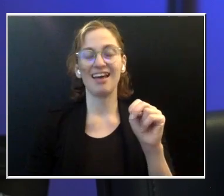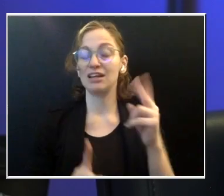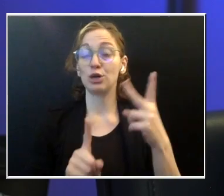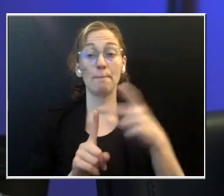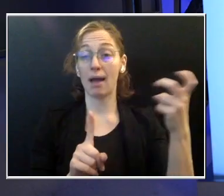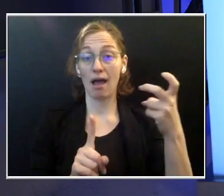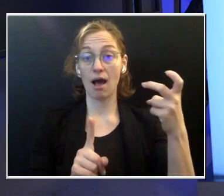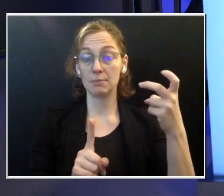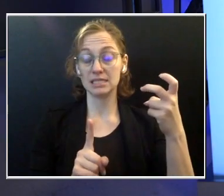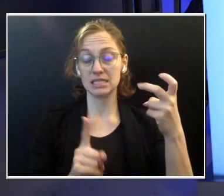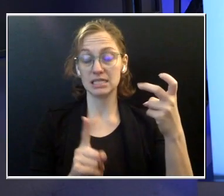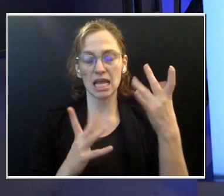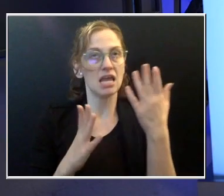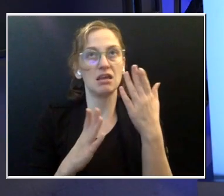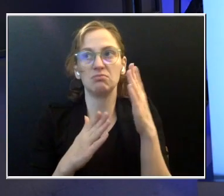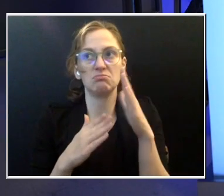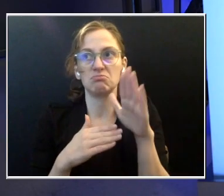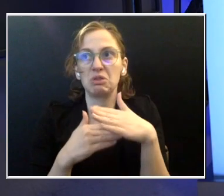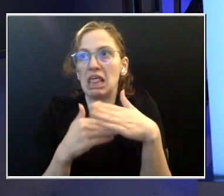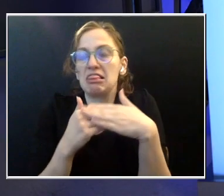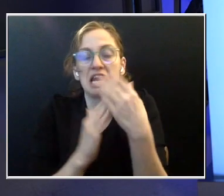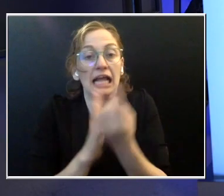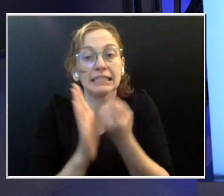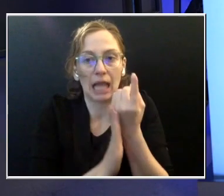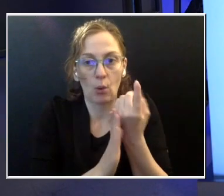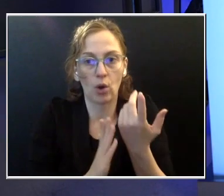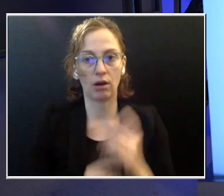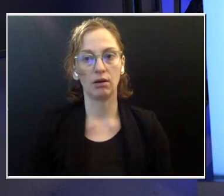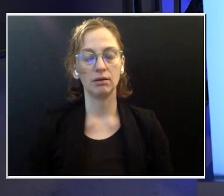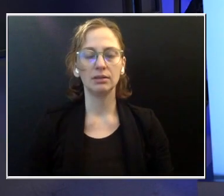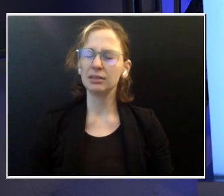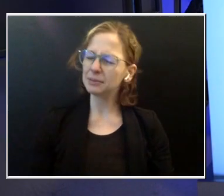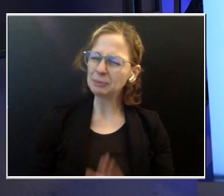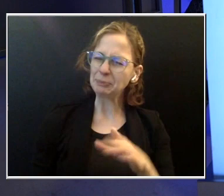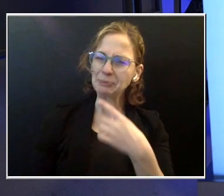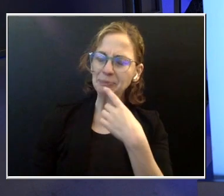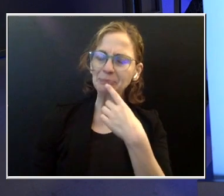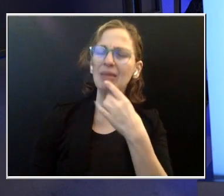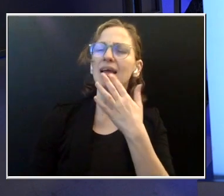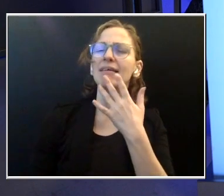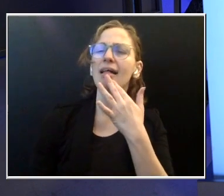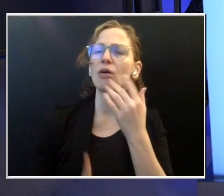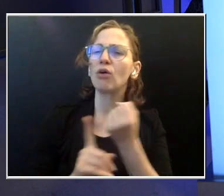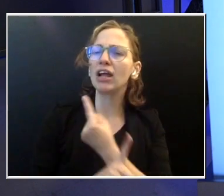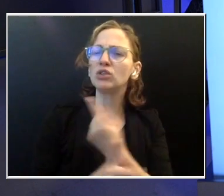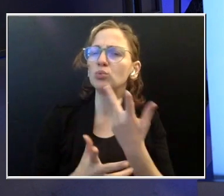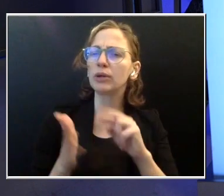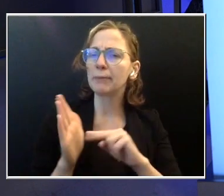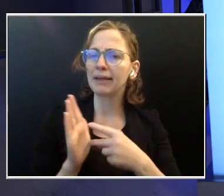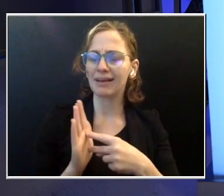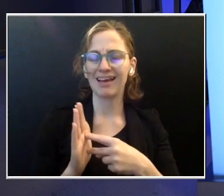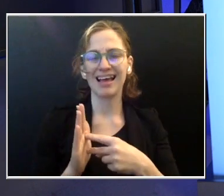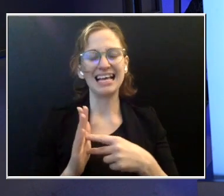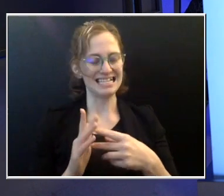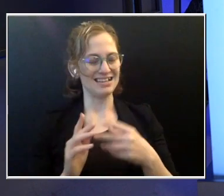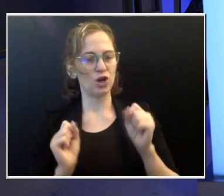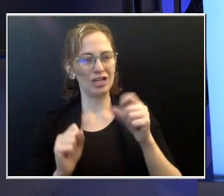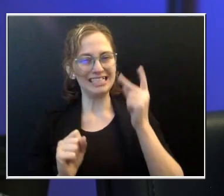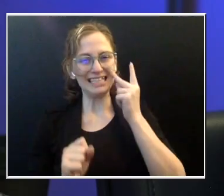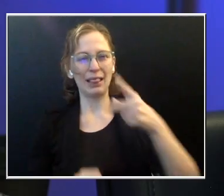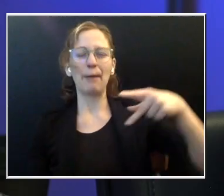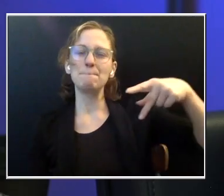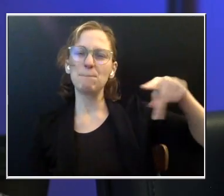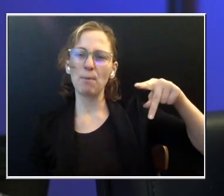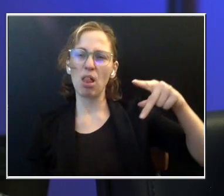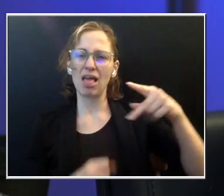hour. You said discoloration. Can you be more specific about what you mean by that? Kind of a purplish color. How long had that been going on?